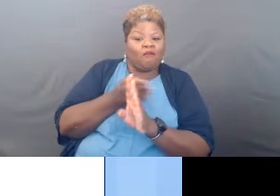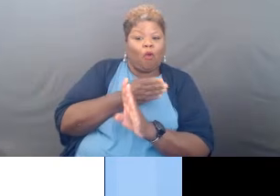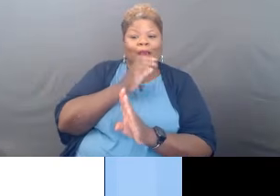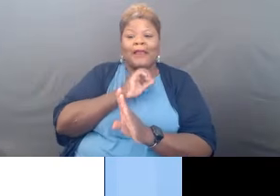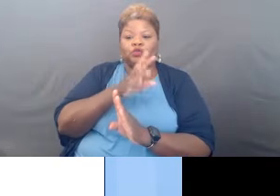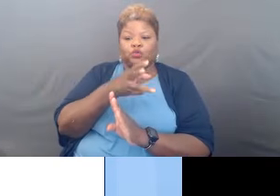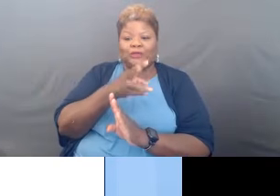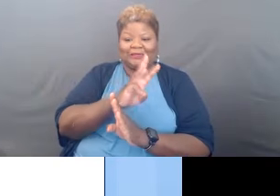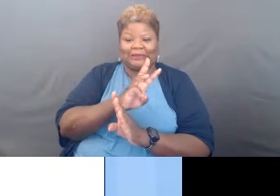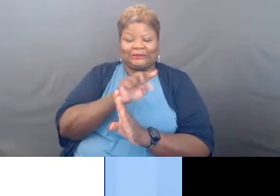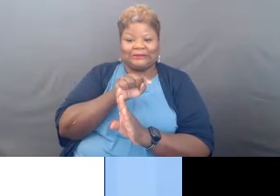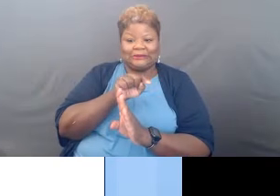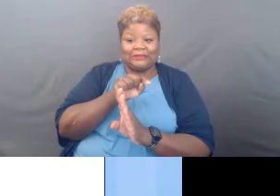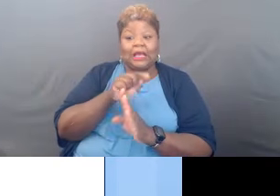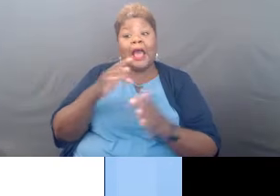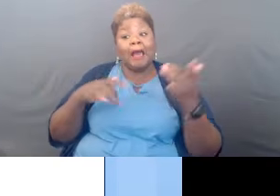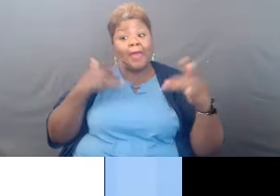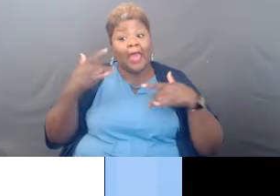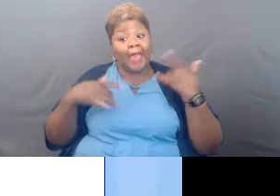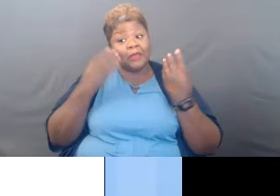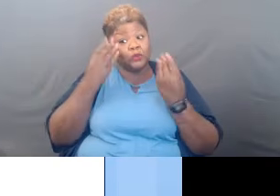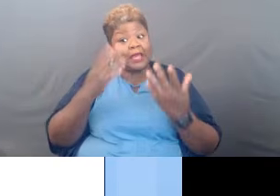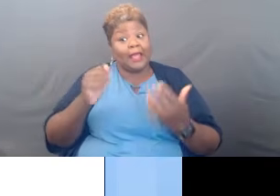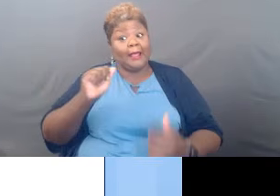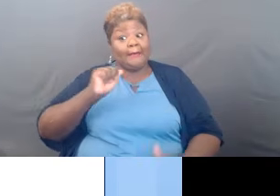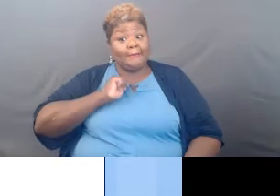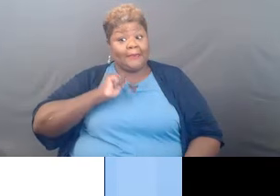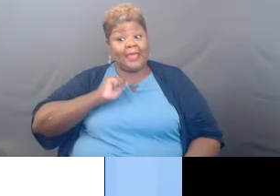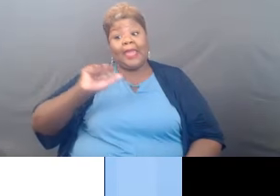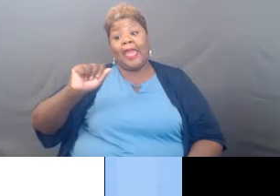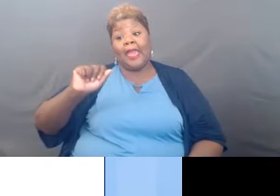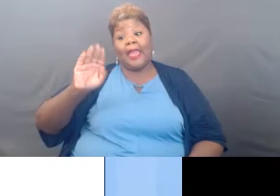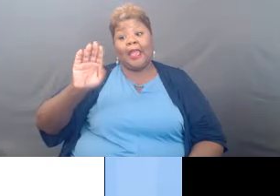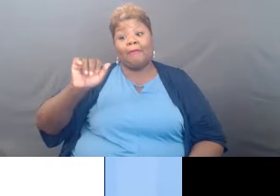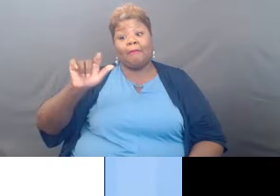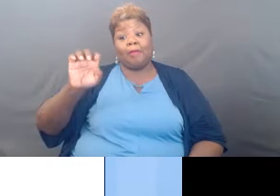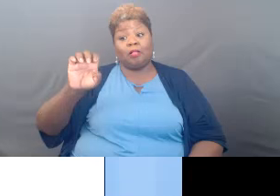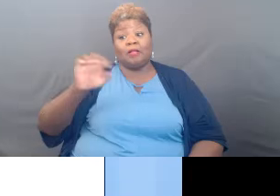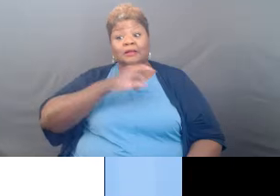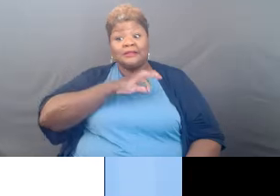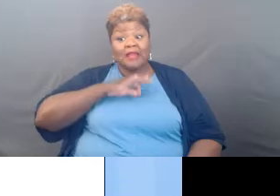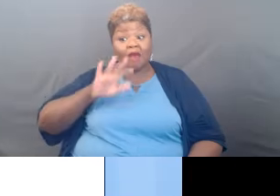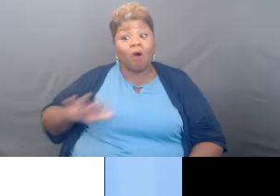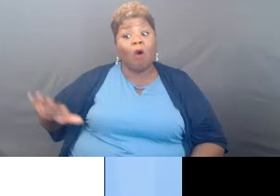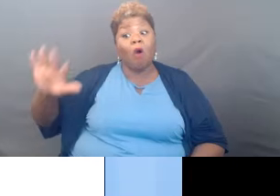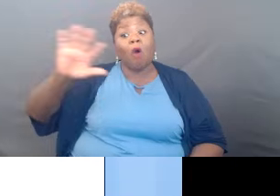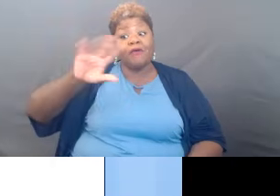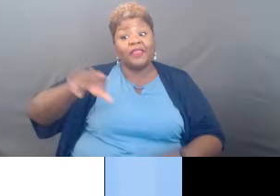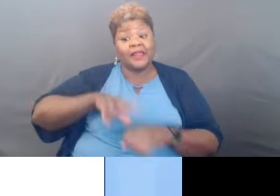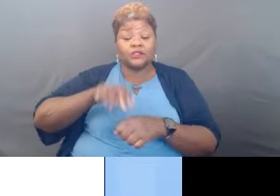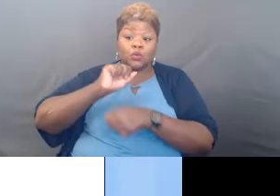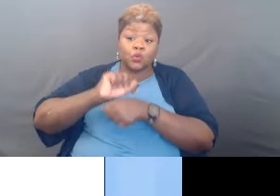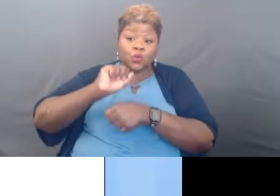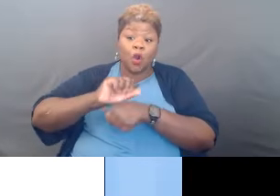age of 26. I am happy to say that myself and the ABLE administrators across the nation are working